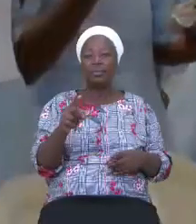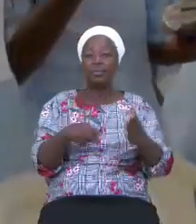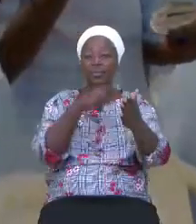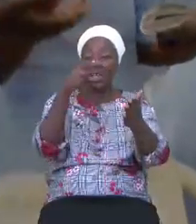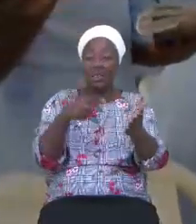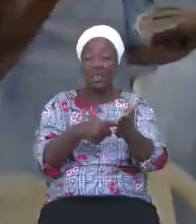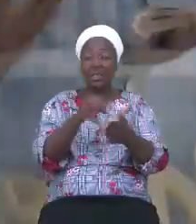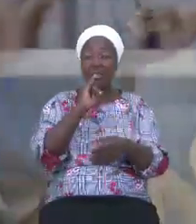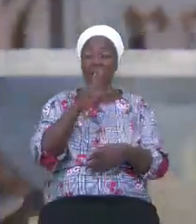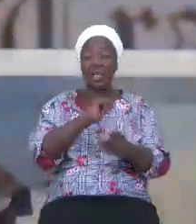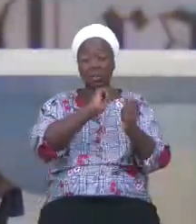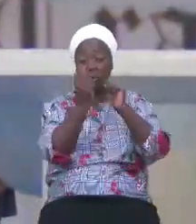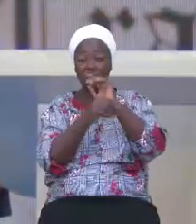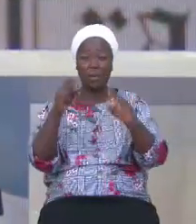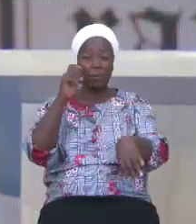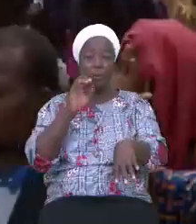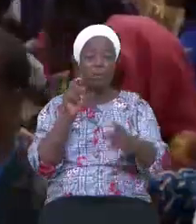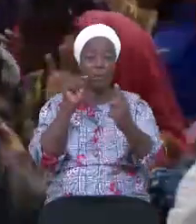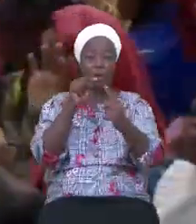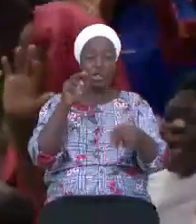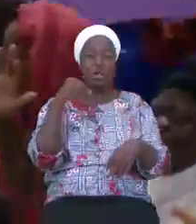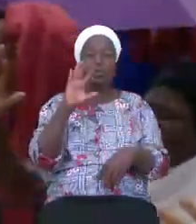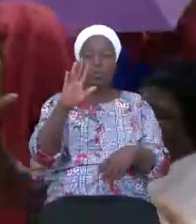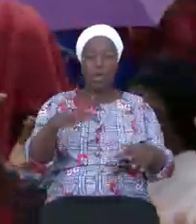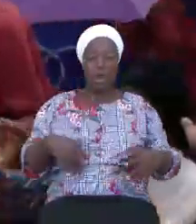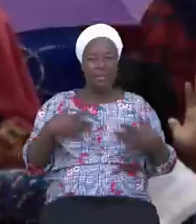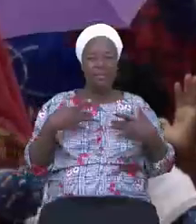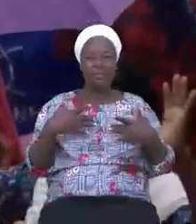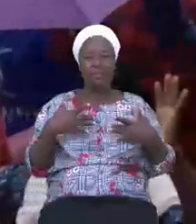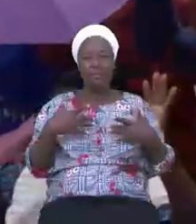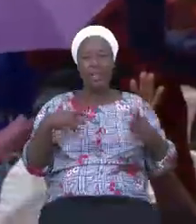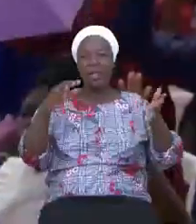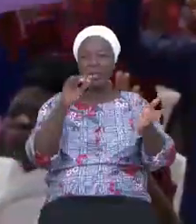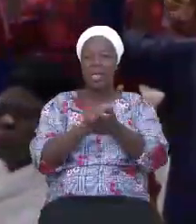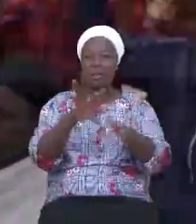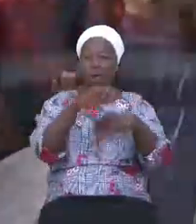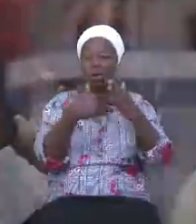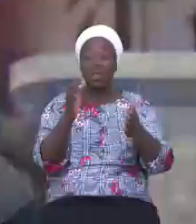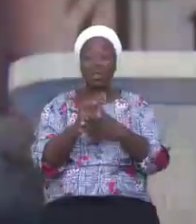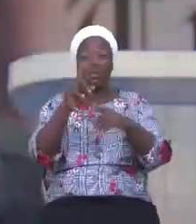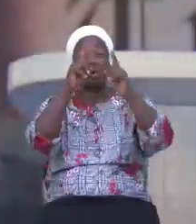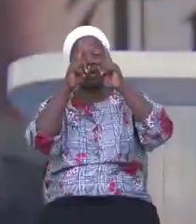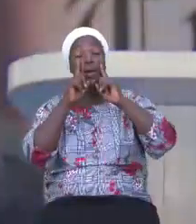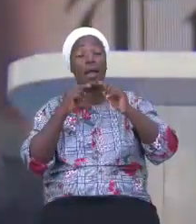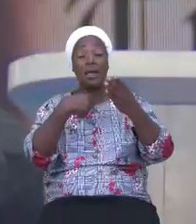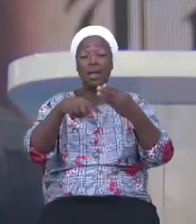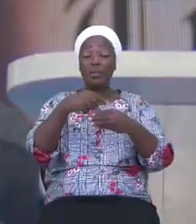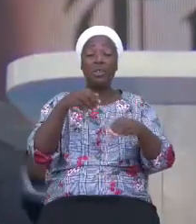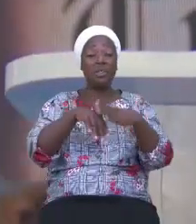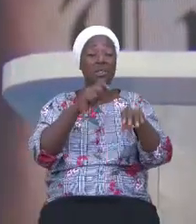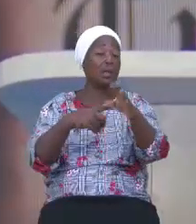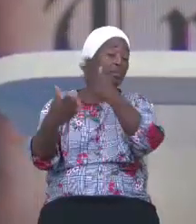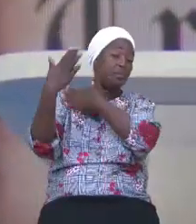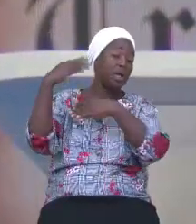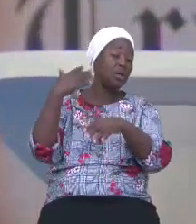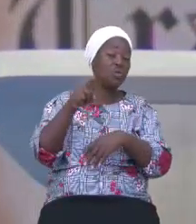This is the turning point of your life. That all the things you cried about in the past,